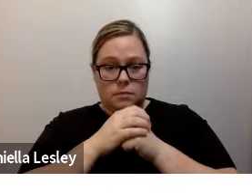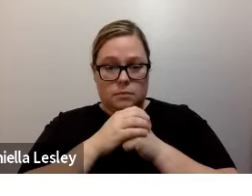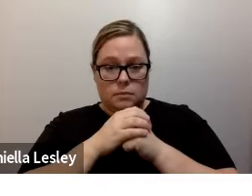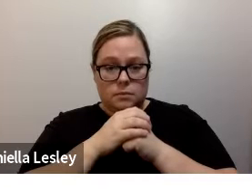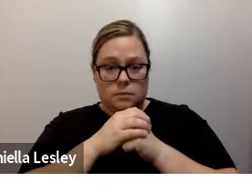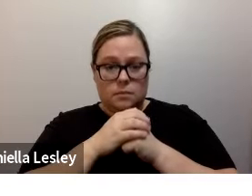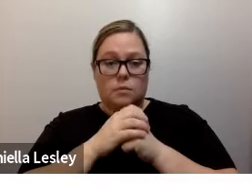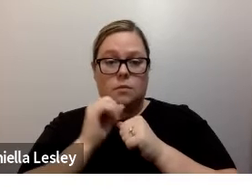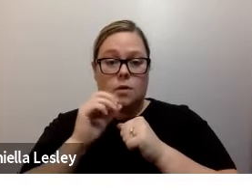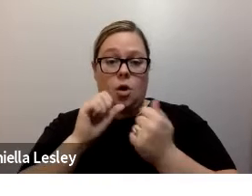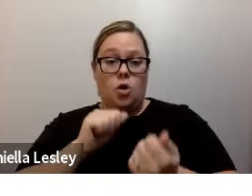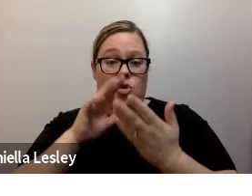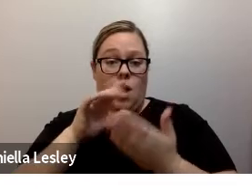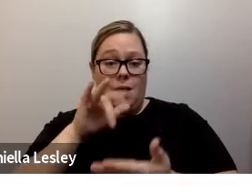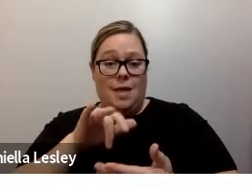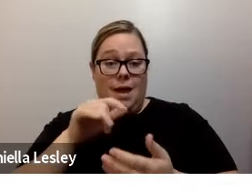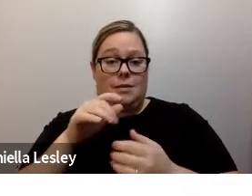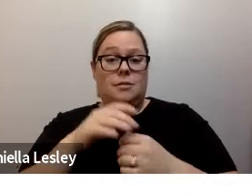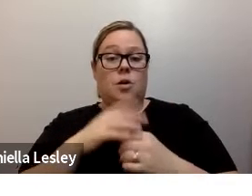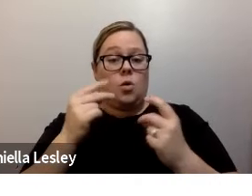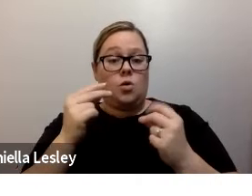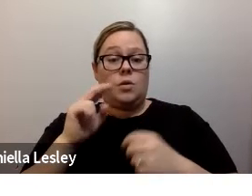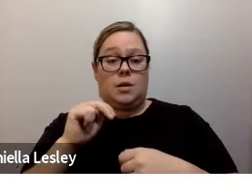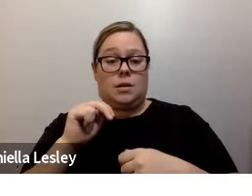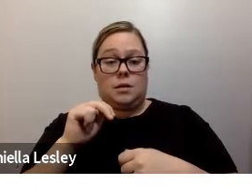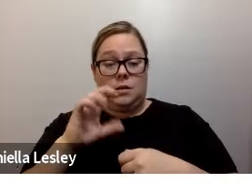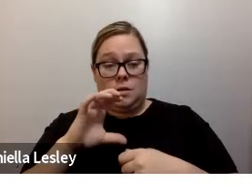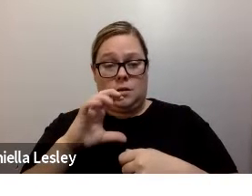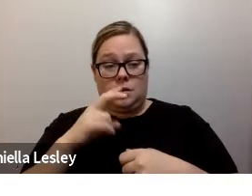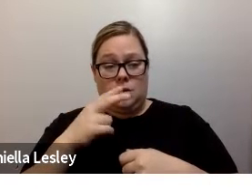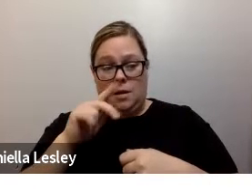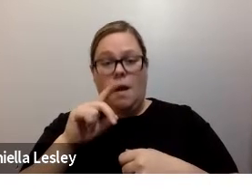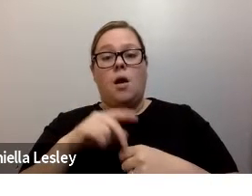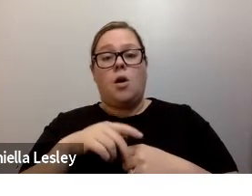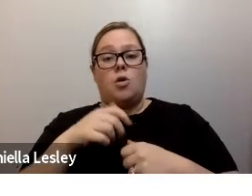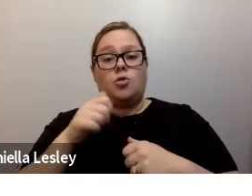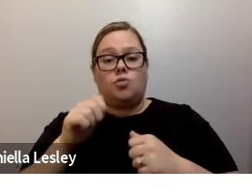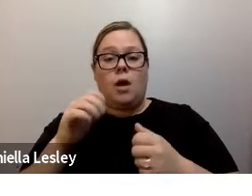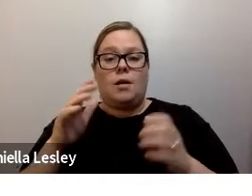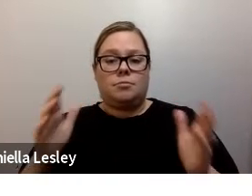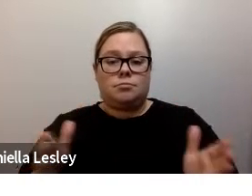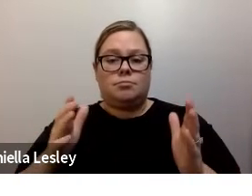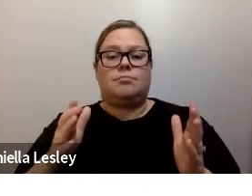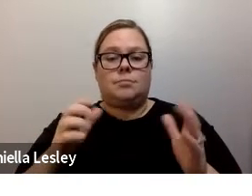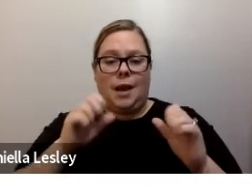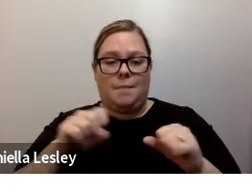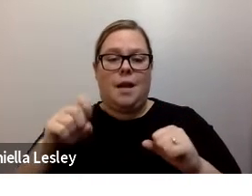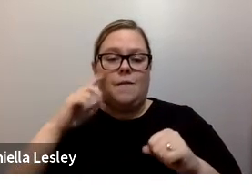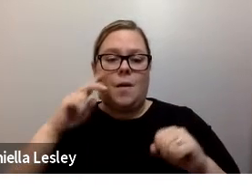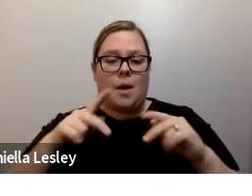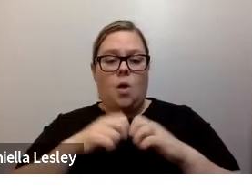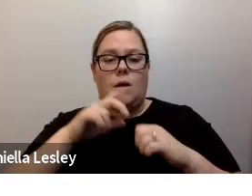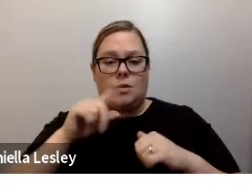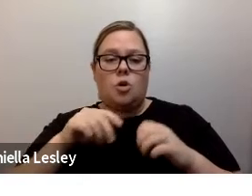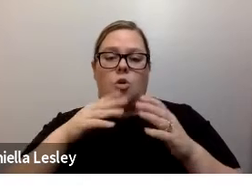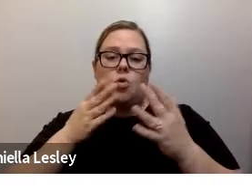And so to address these gaps, what we do in NCPAD is we try to build capacity to serve people with disabilities through inclusive, accessible